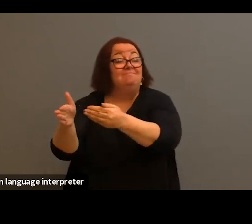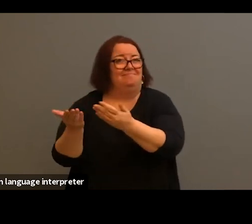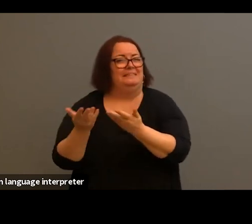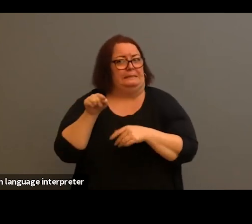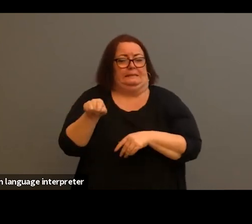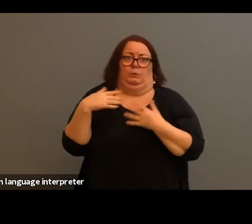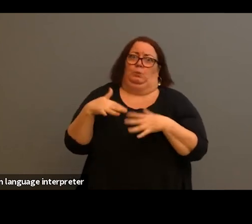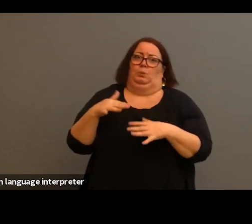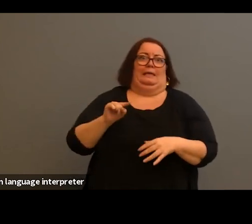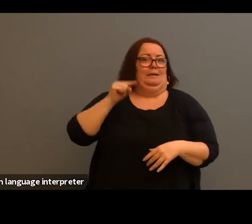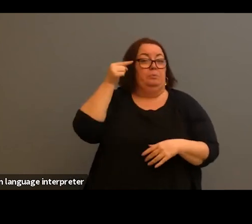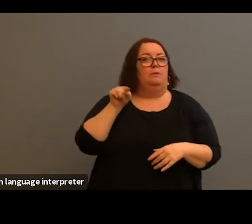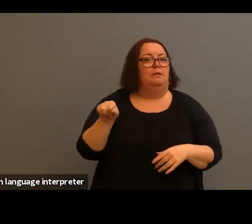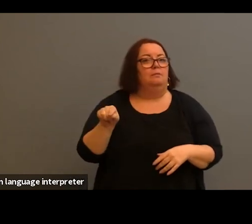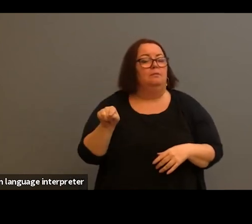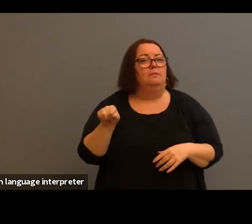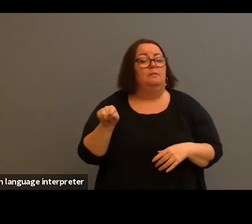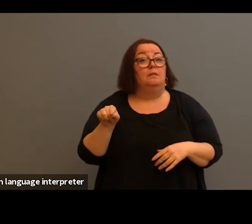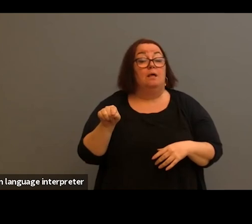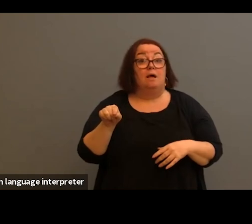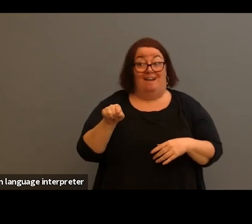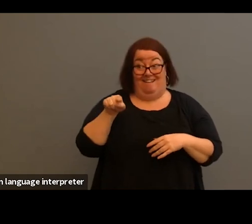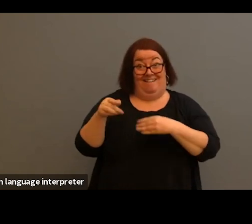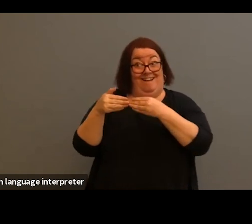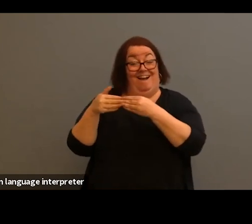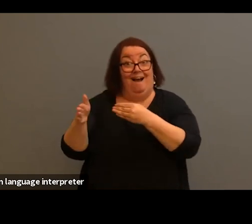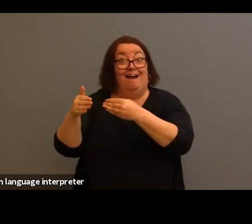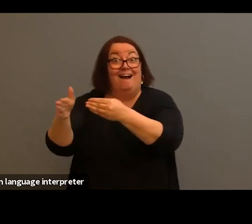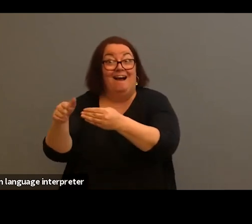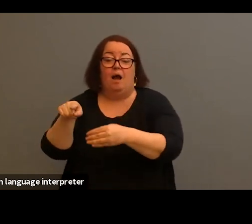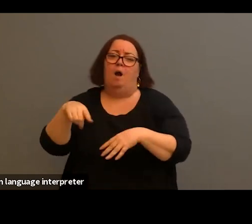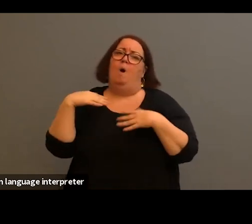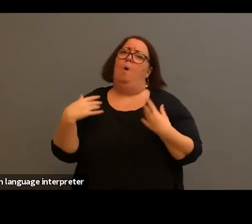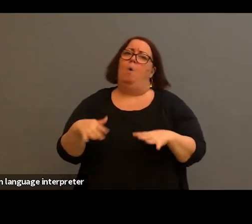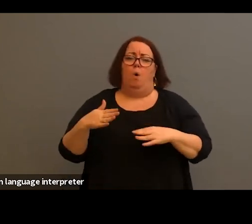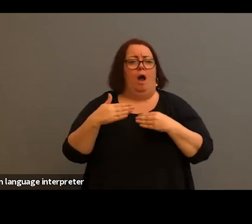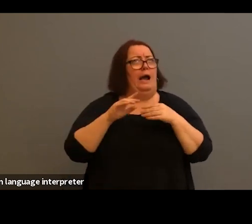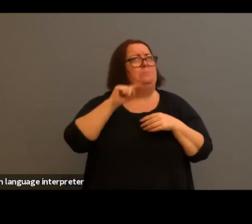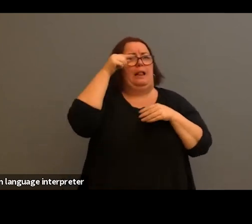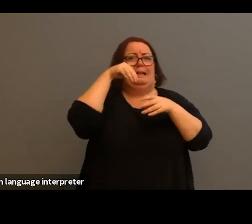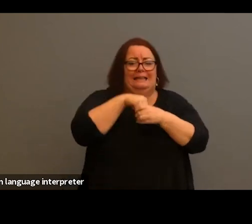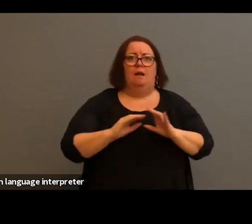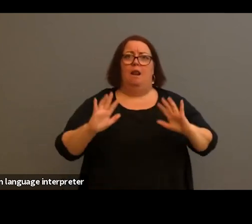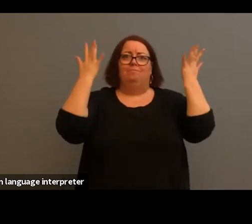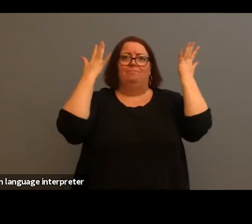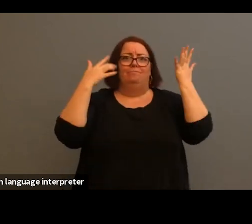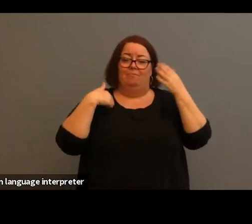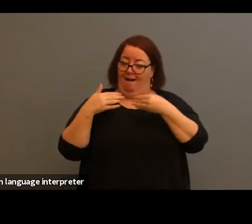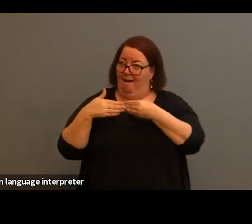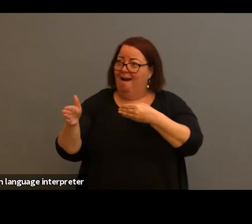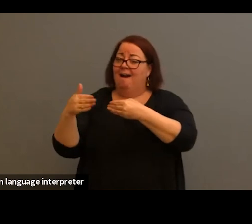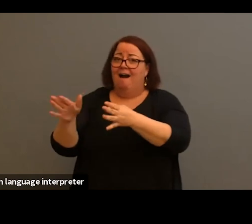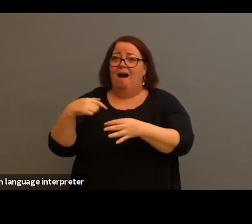Accessibility is a key enabler of rights, is a precondition for participating in society, and we need to ensure that accessibility